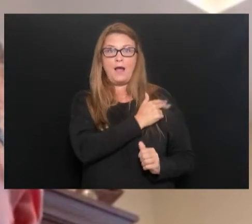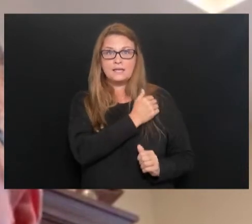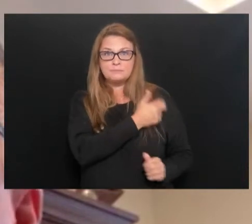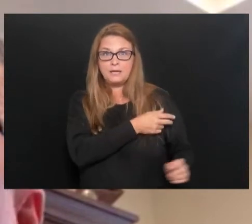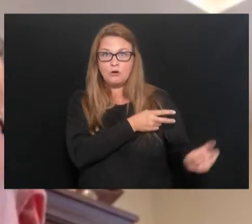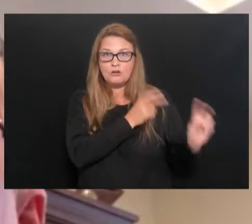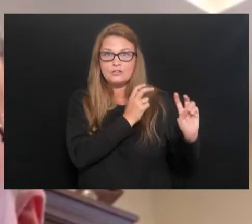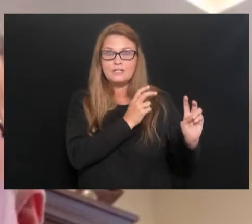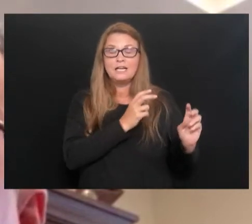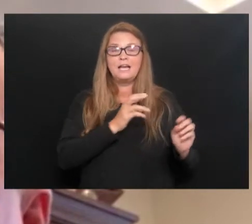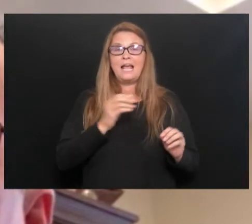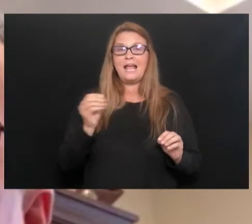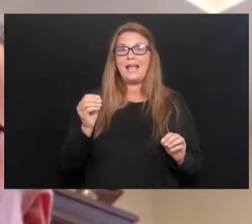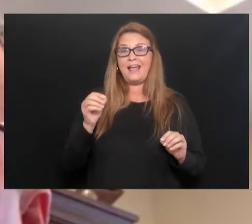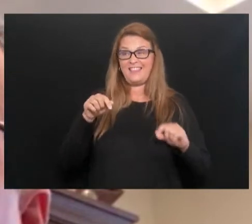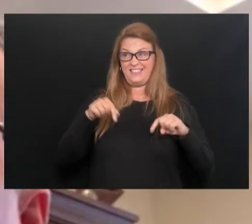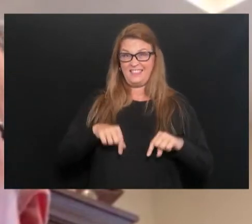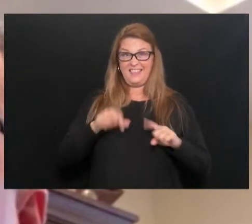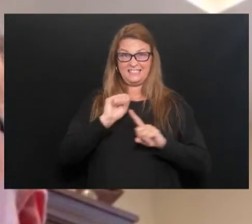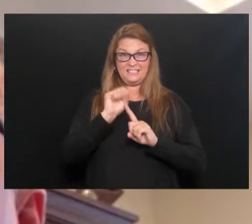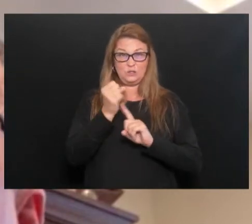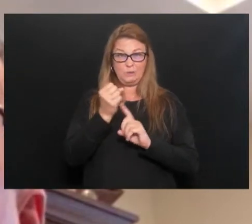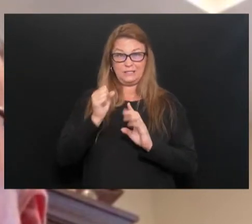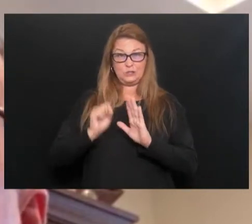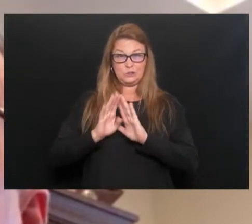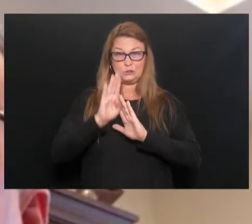hospitalizations. And in the case of this surge,